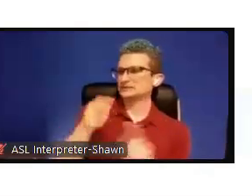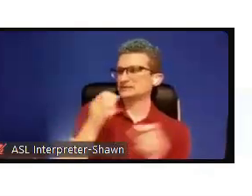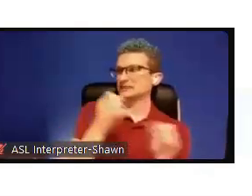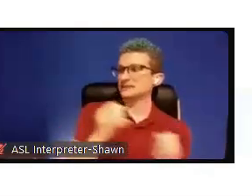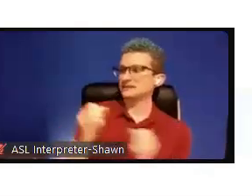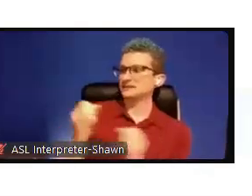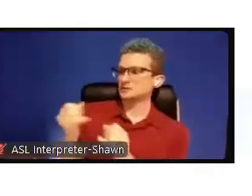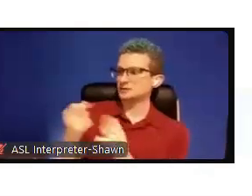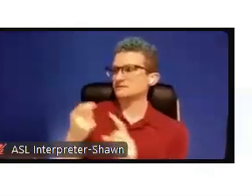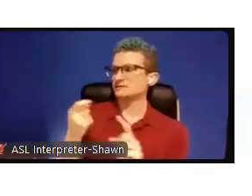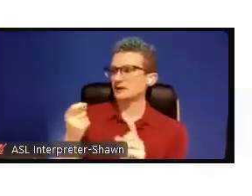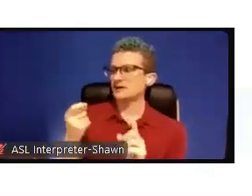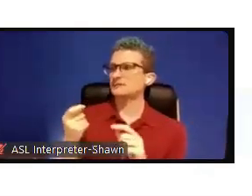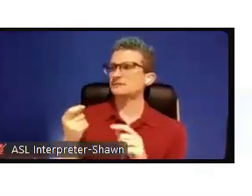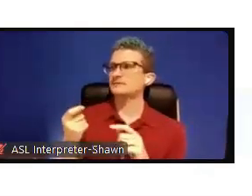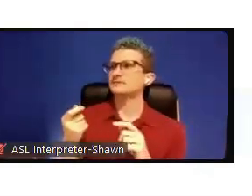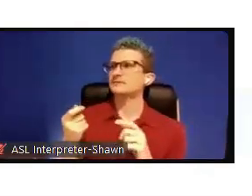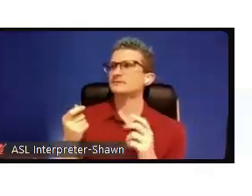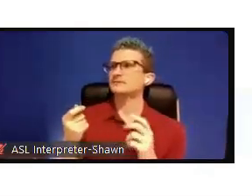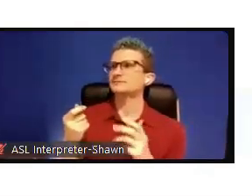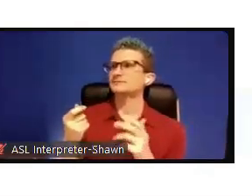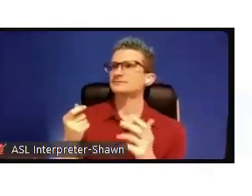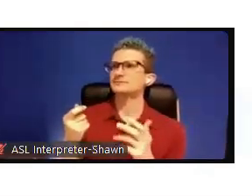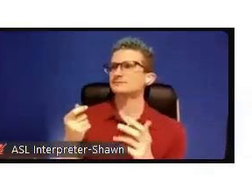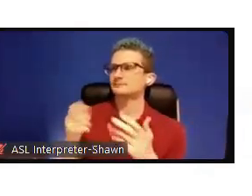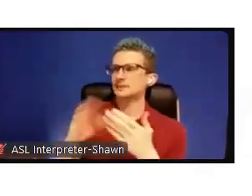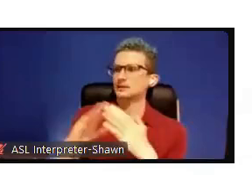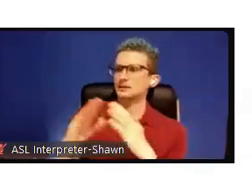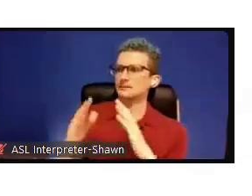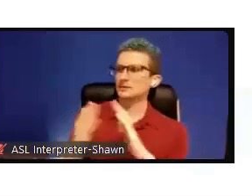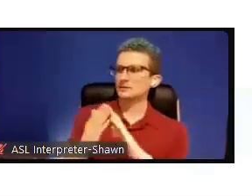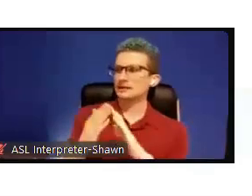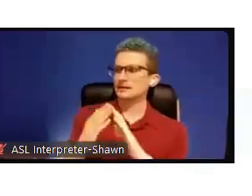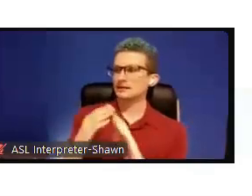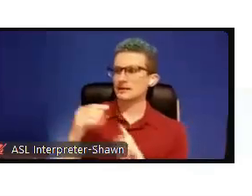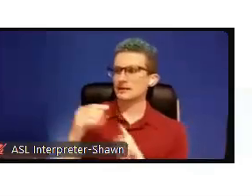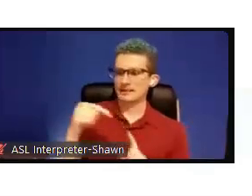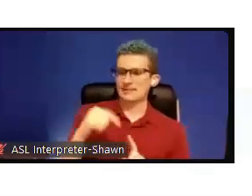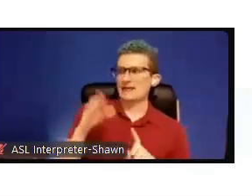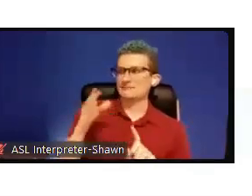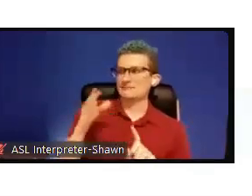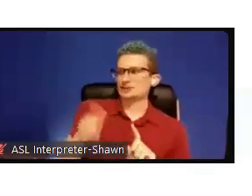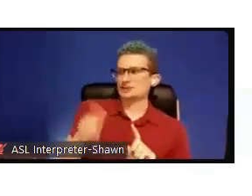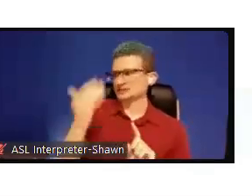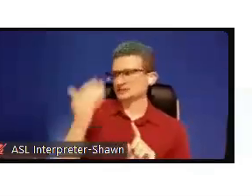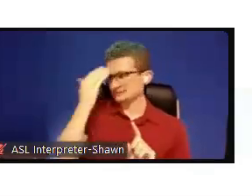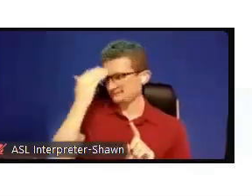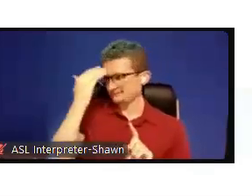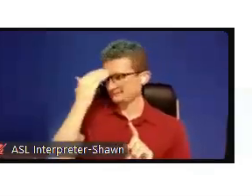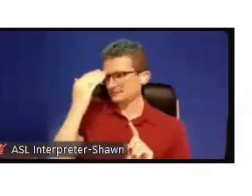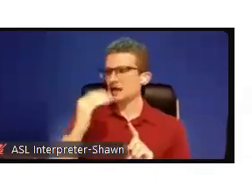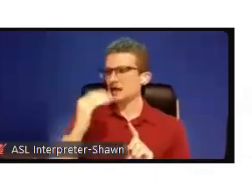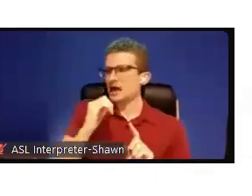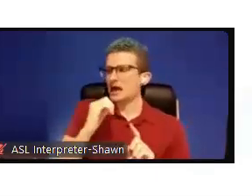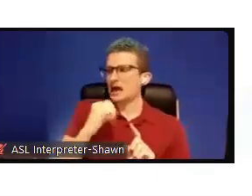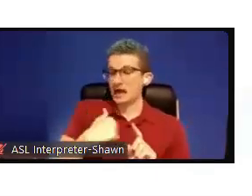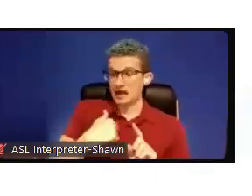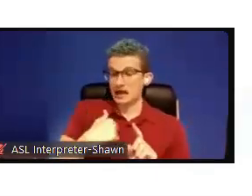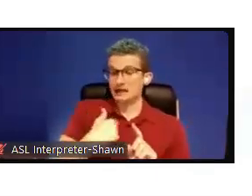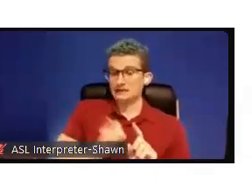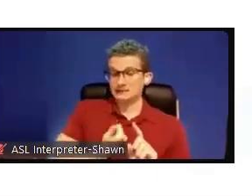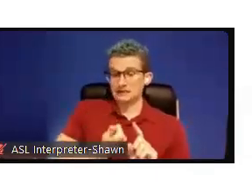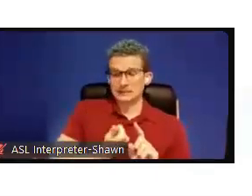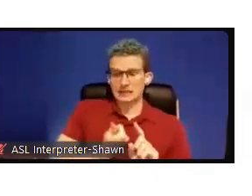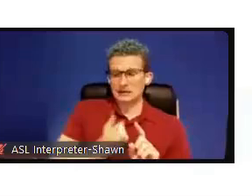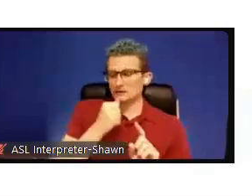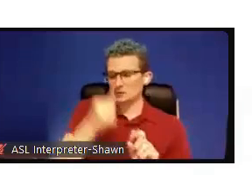from a community that they were familiar with. I'm not specifically, I don't remember specifically